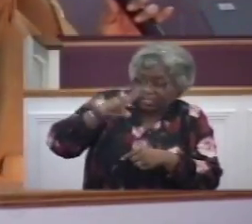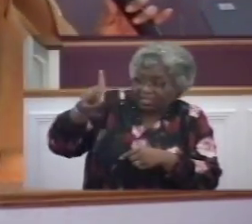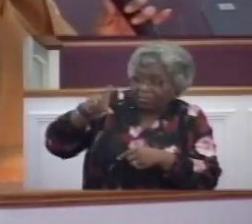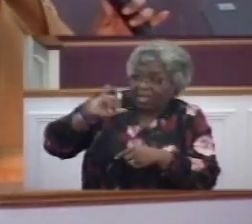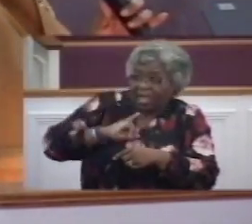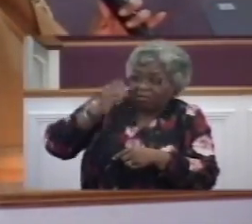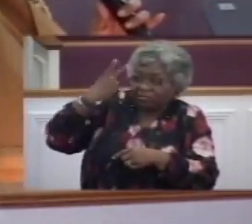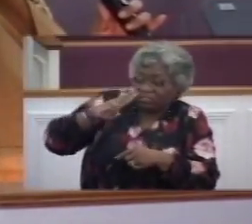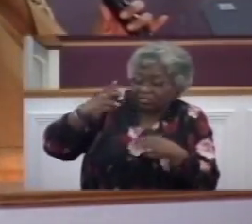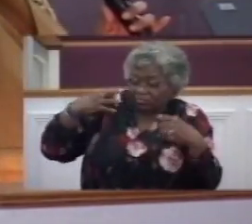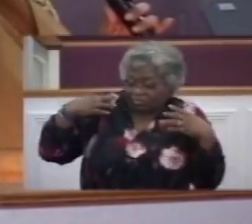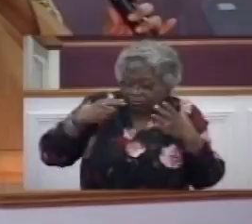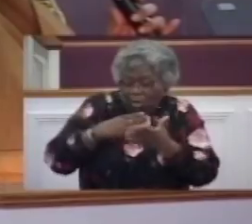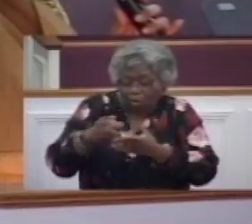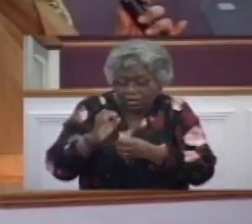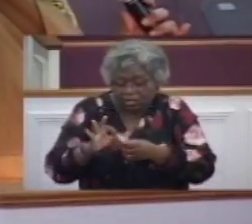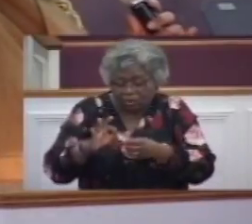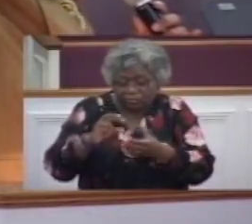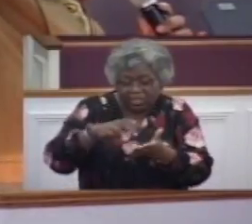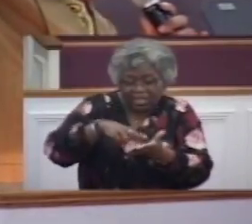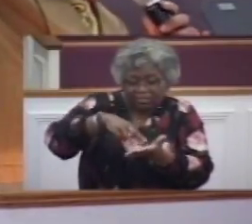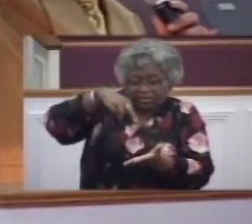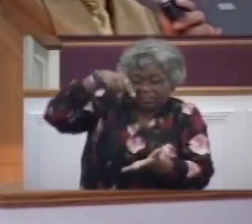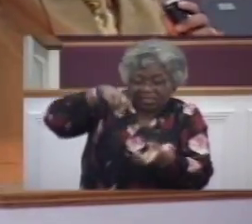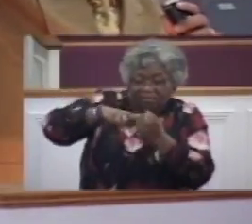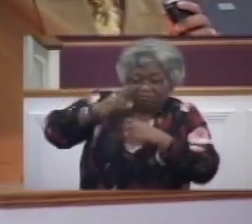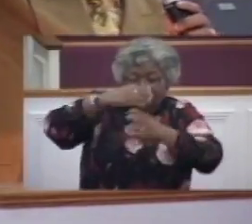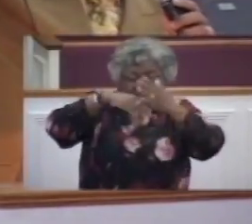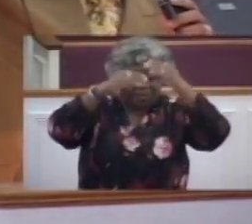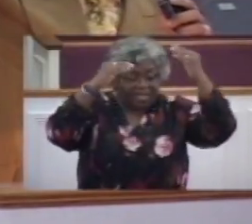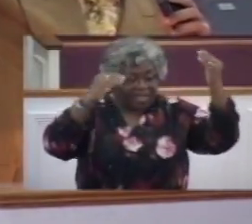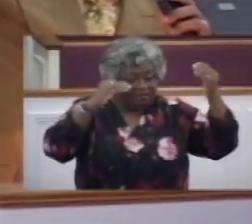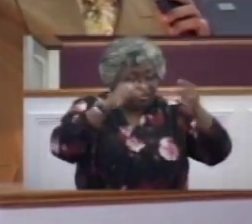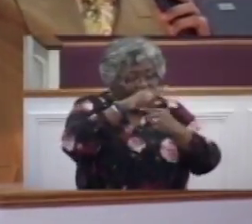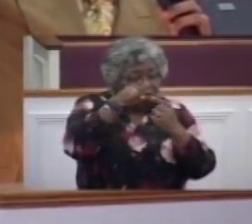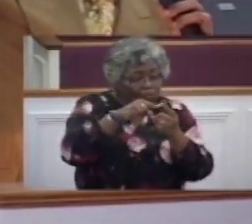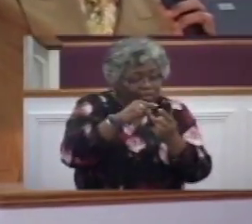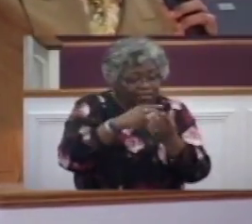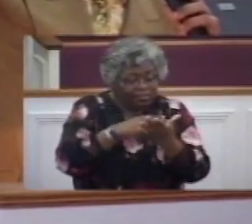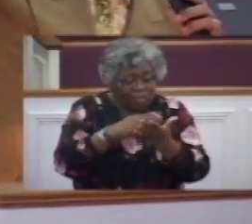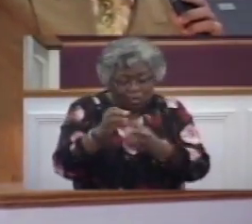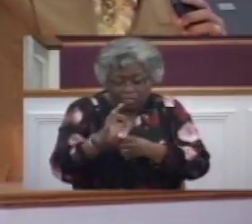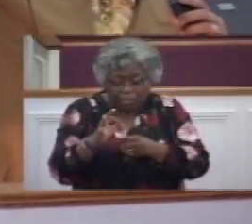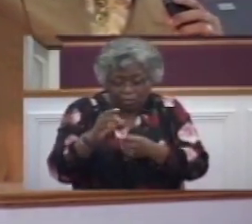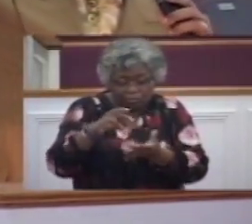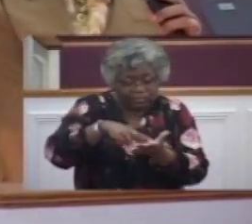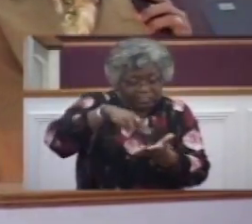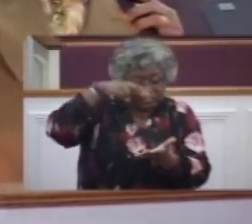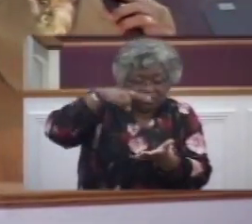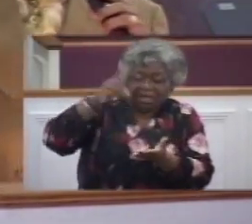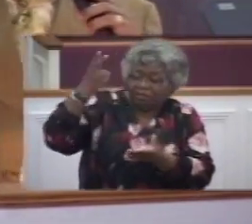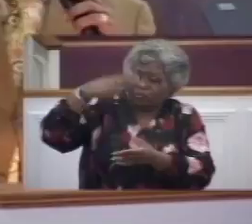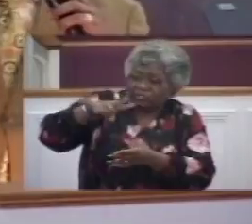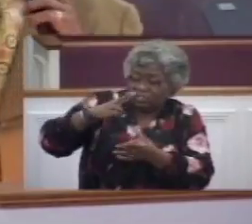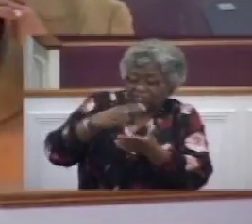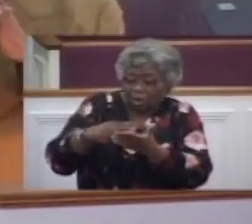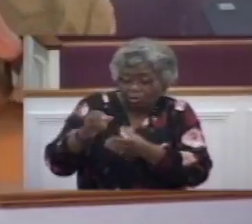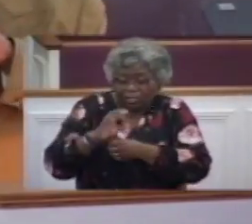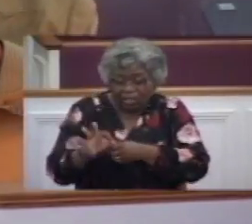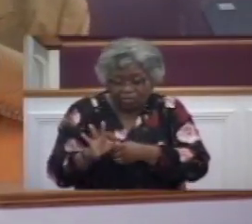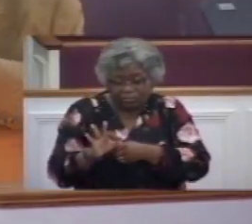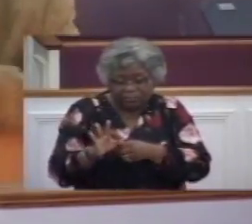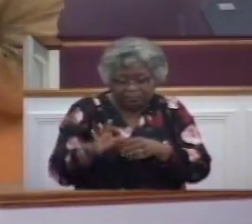see the Holy Ghost descend from heaven. And when the Holy Ghost descends, you'll see the Holy